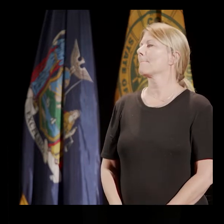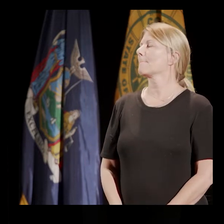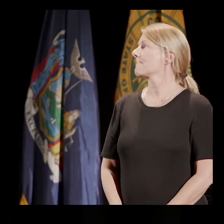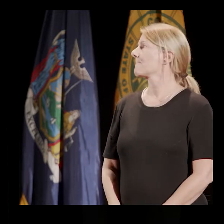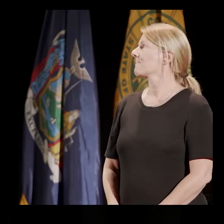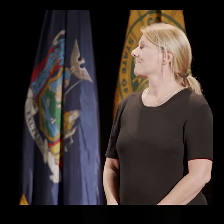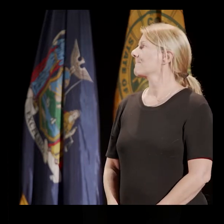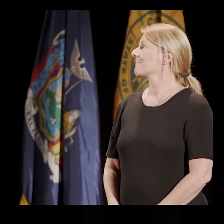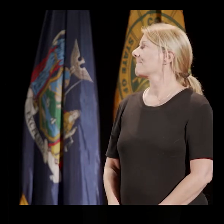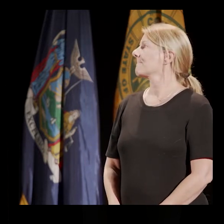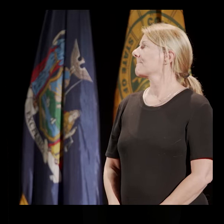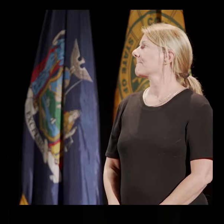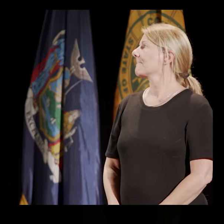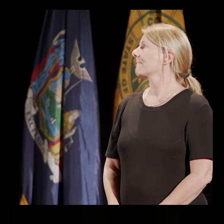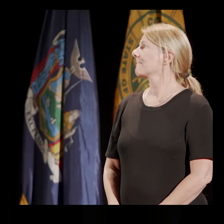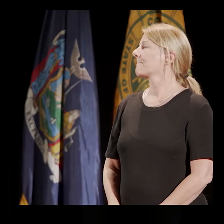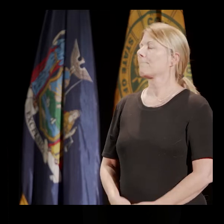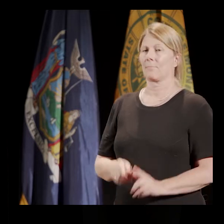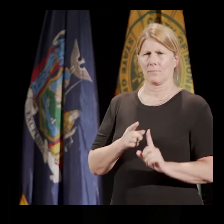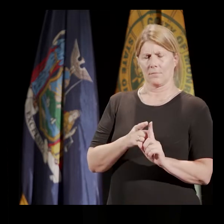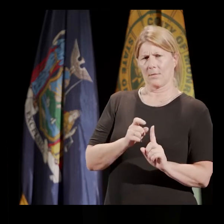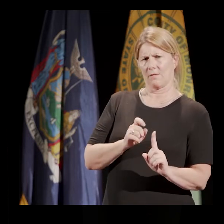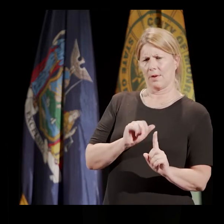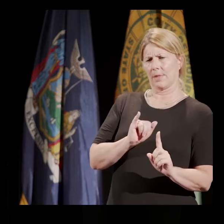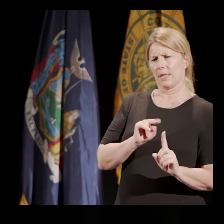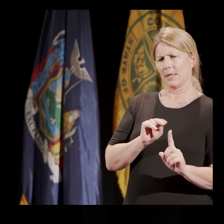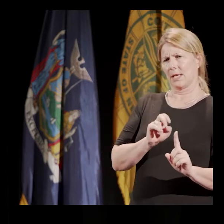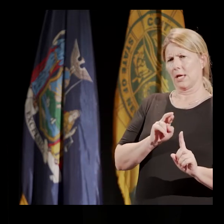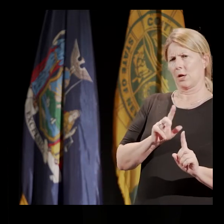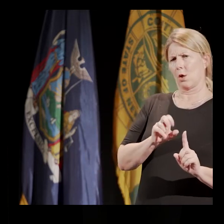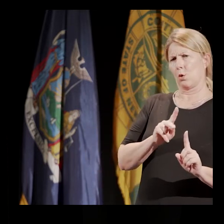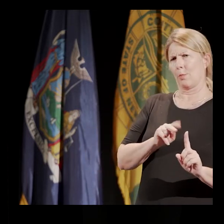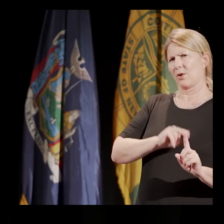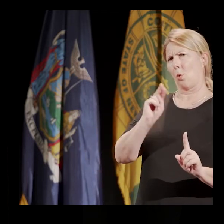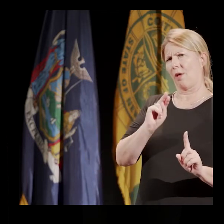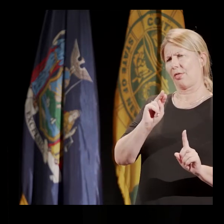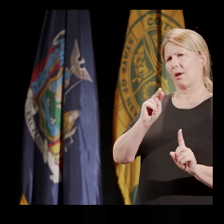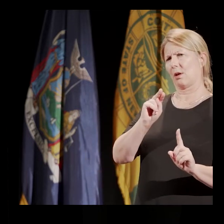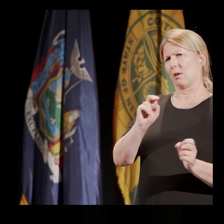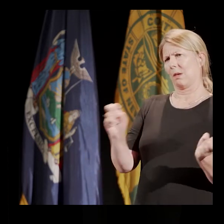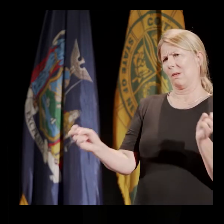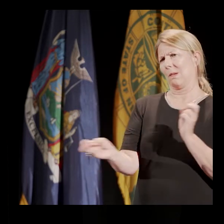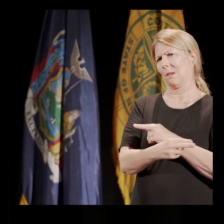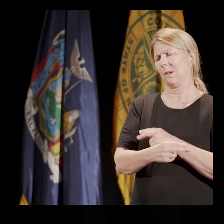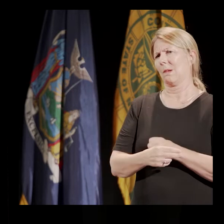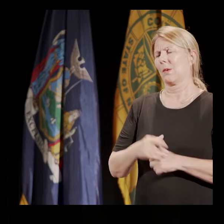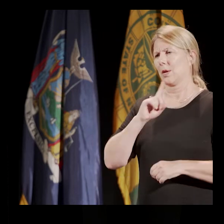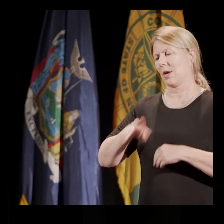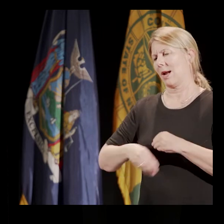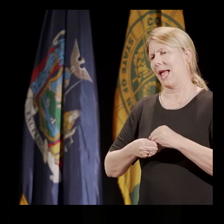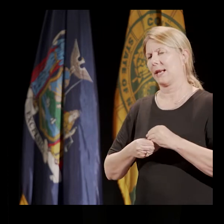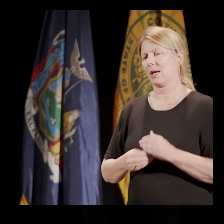From Tremont to the Inner Loop North, we are bringing long overdue environmental justice to our neighborhoods, and